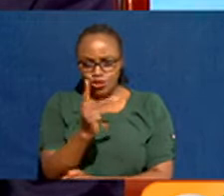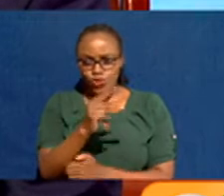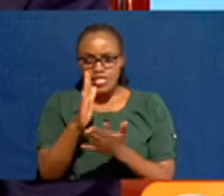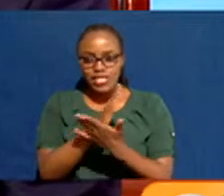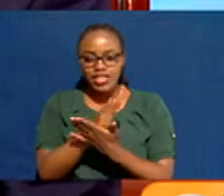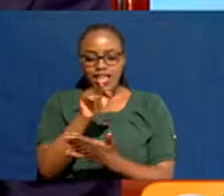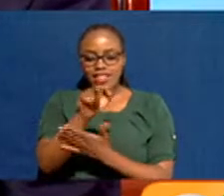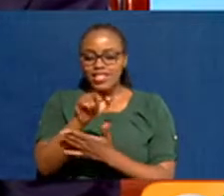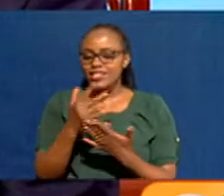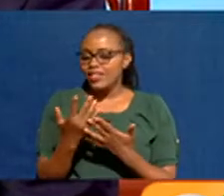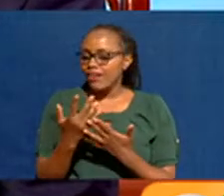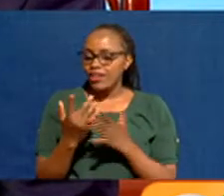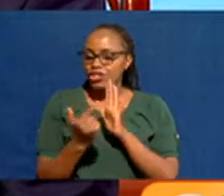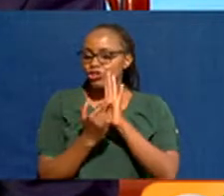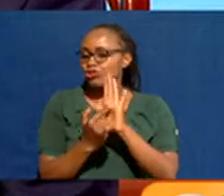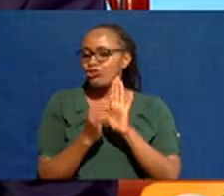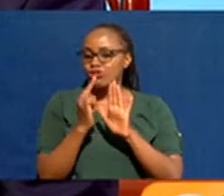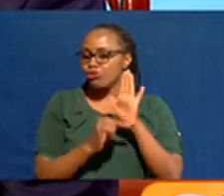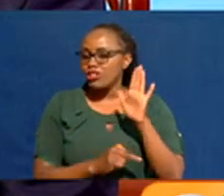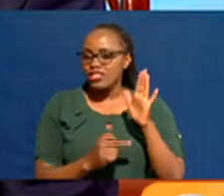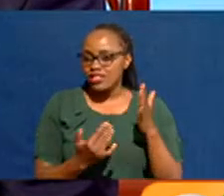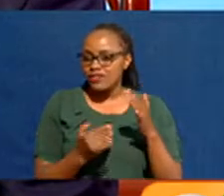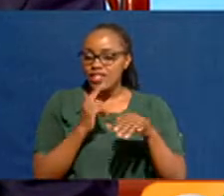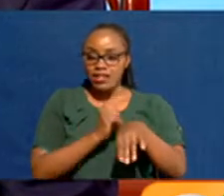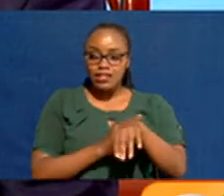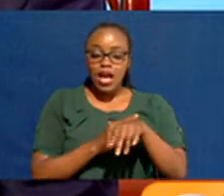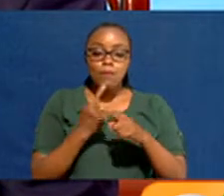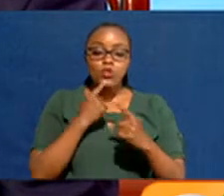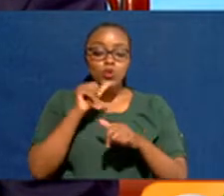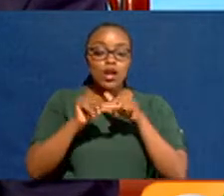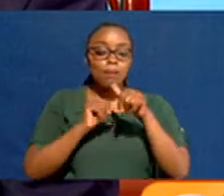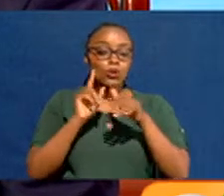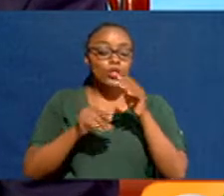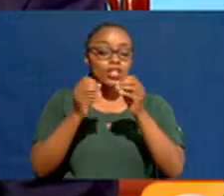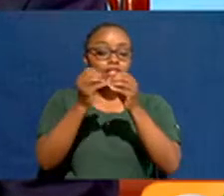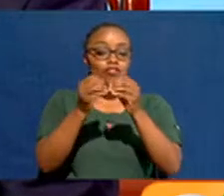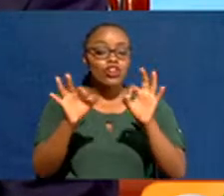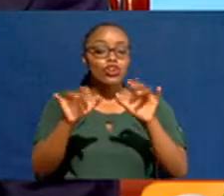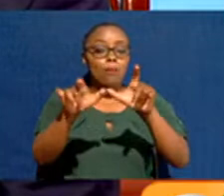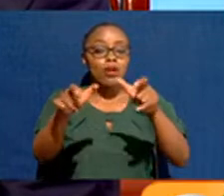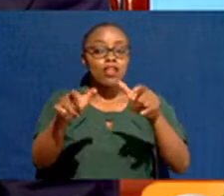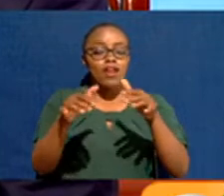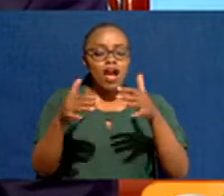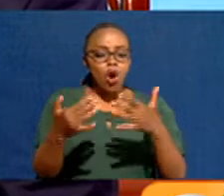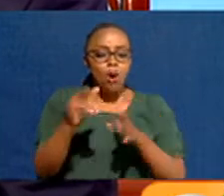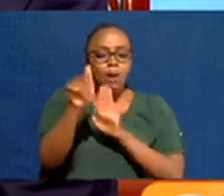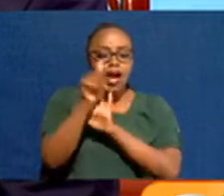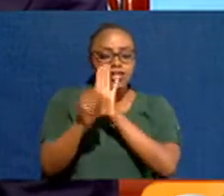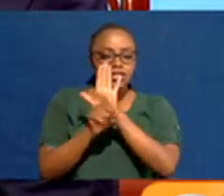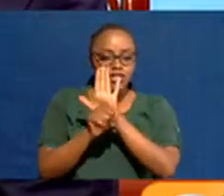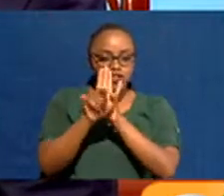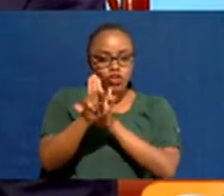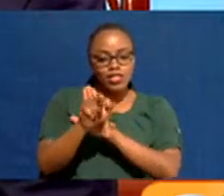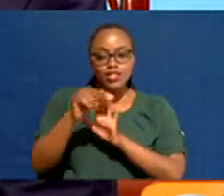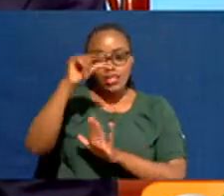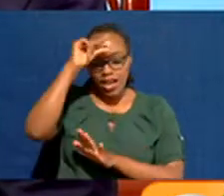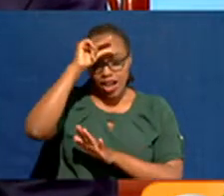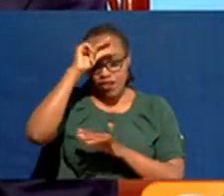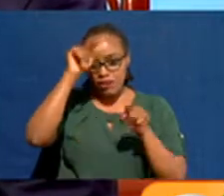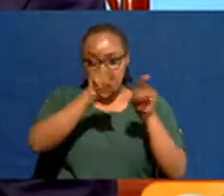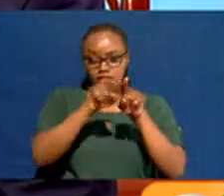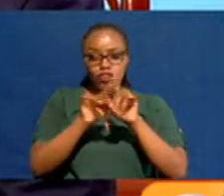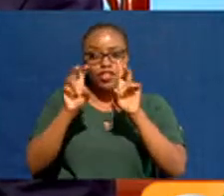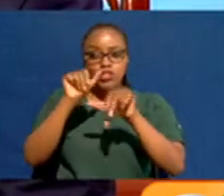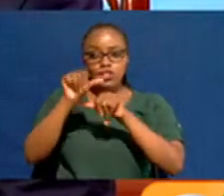What does that speak when it comes to freedom of the media? What is the agenda of this administration as far as the